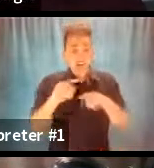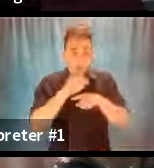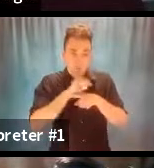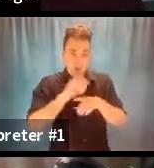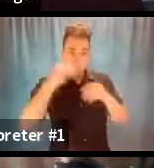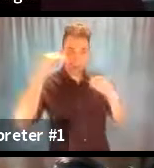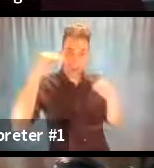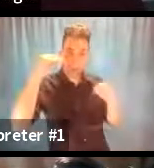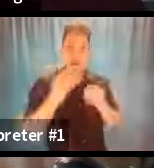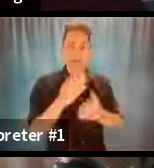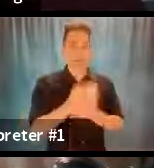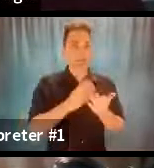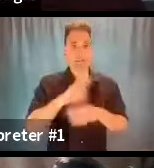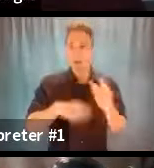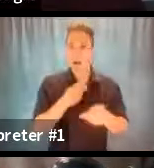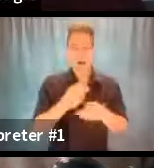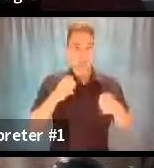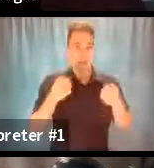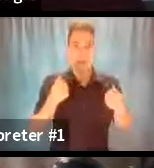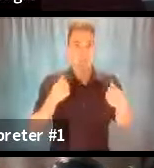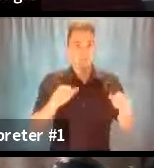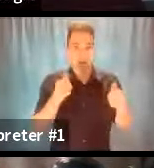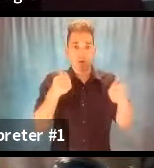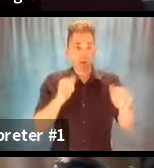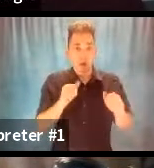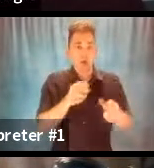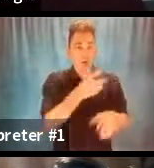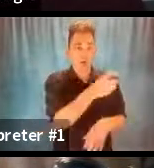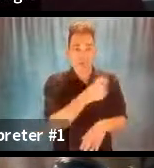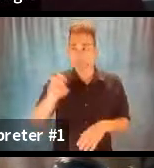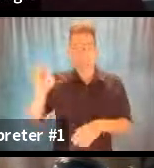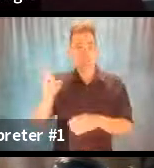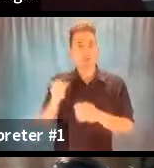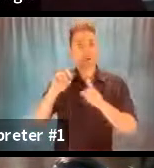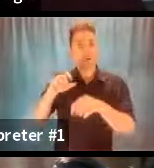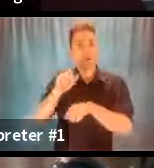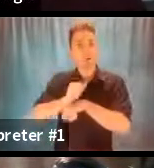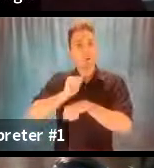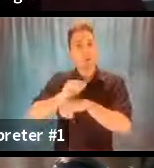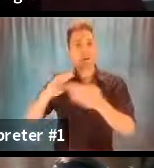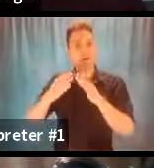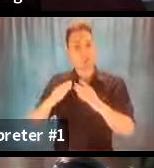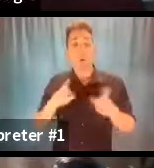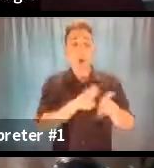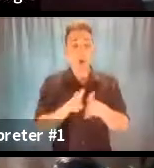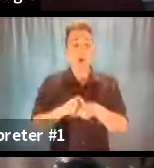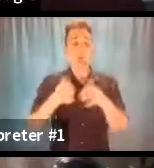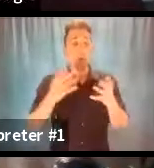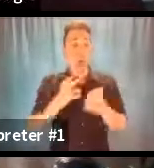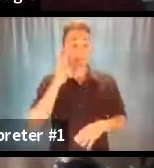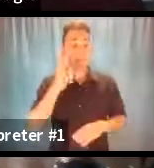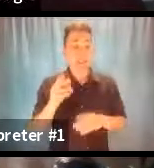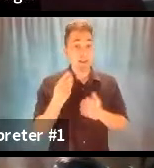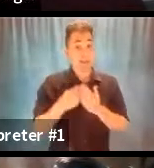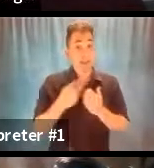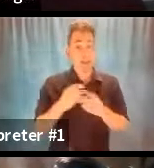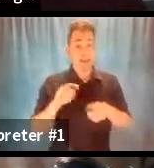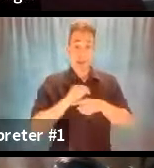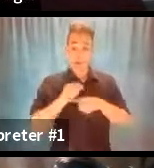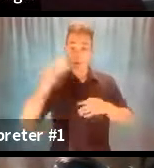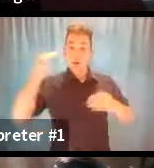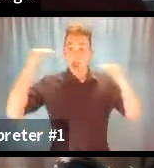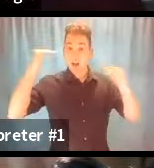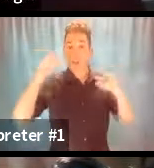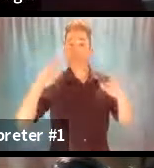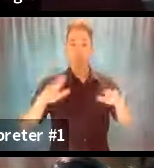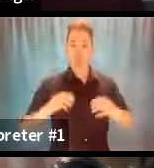kind of efforts to be able to work back in the community. We would also like to see money to train adults to open their own